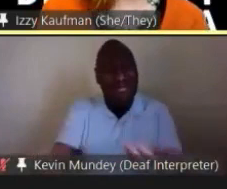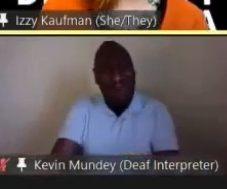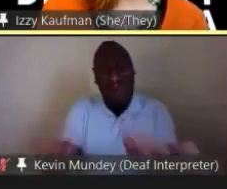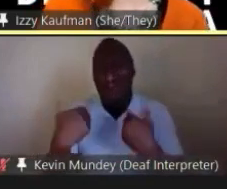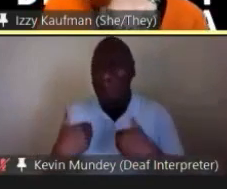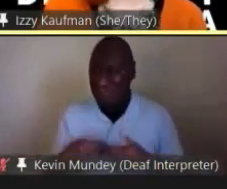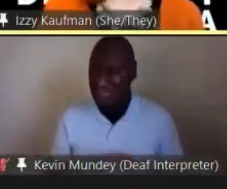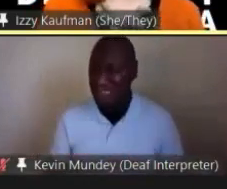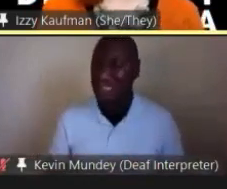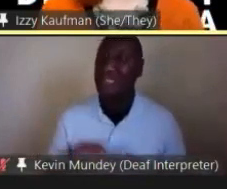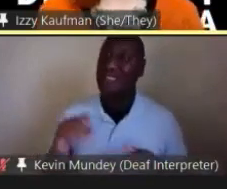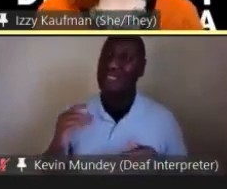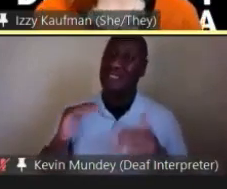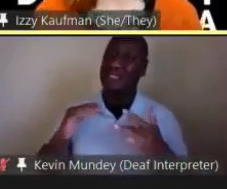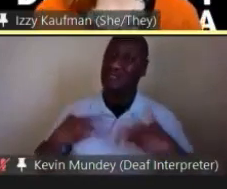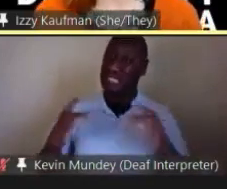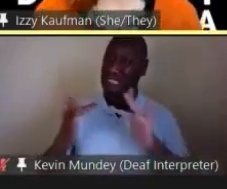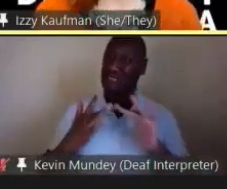contact us at